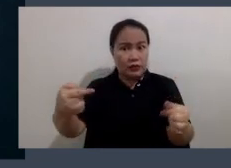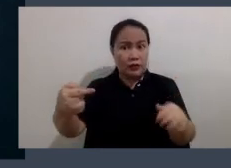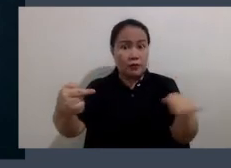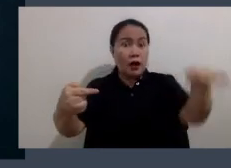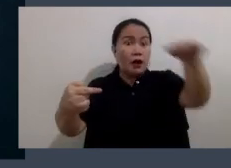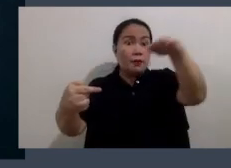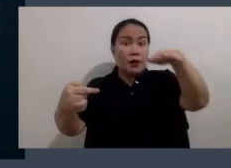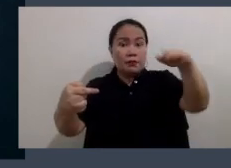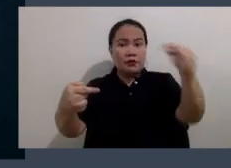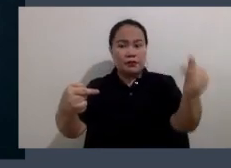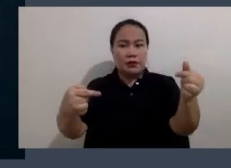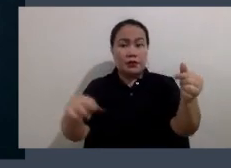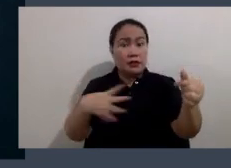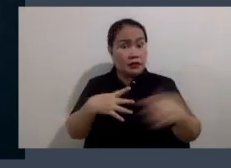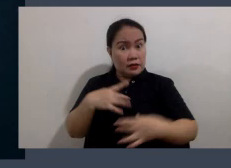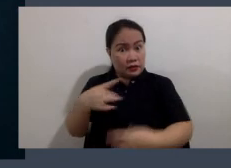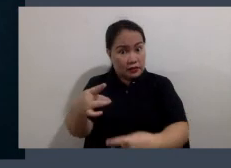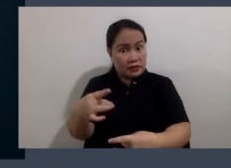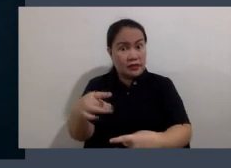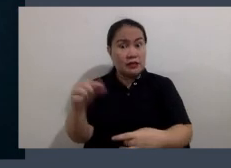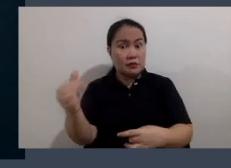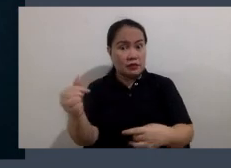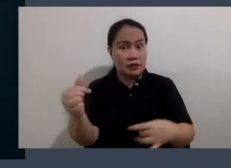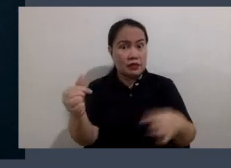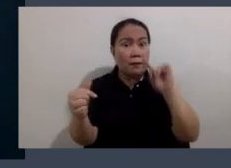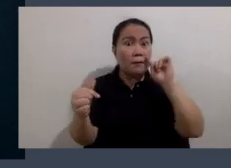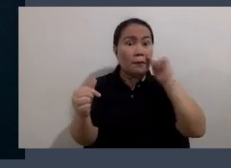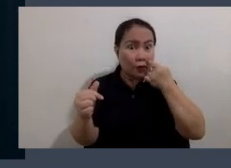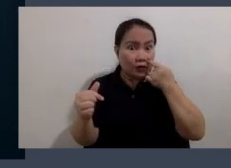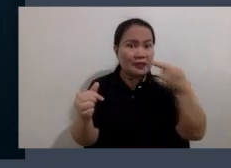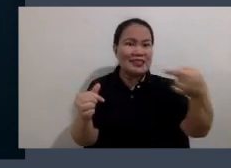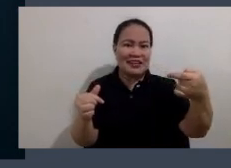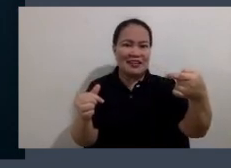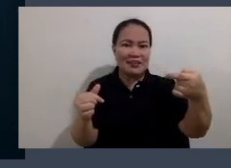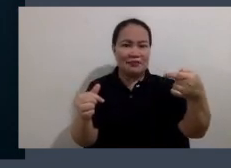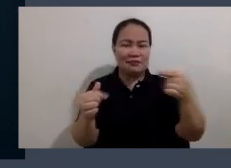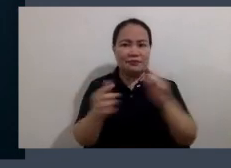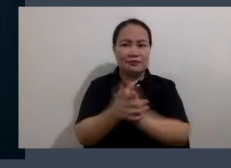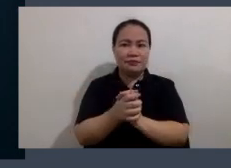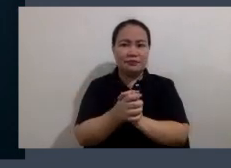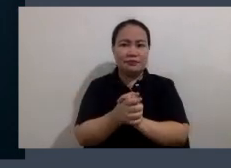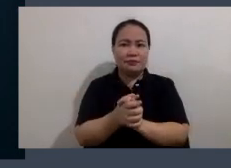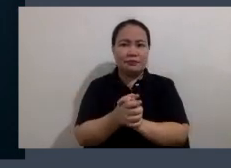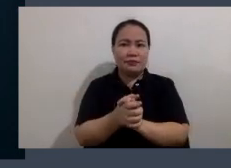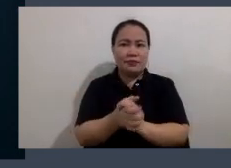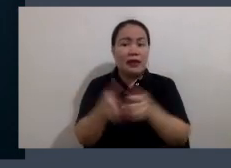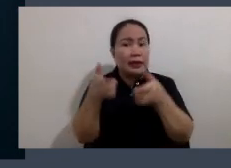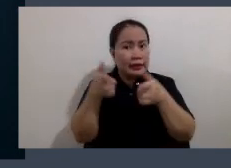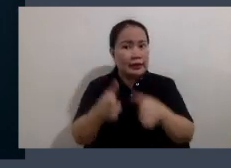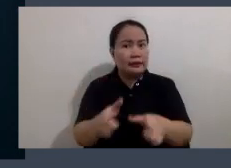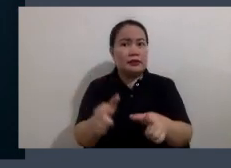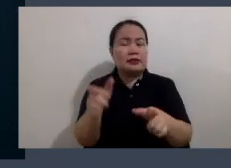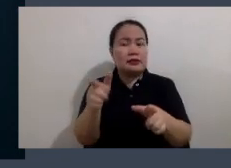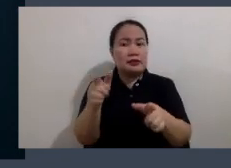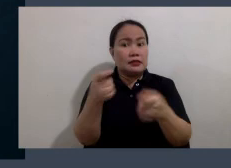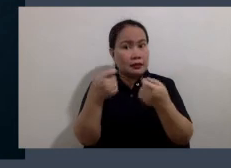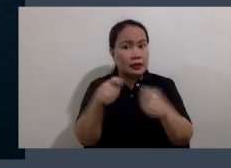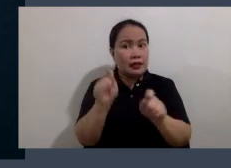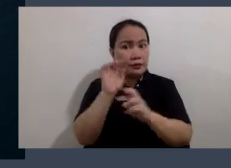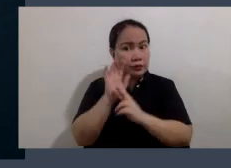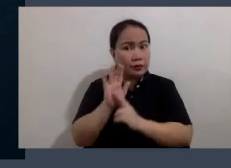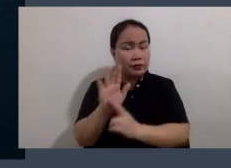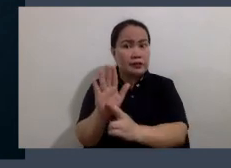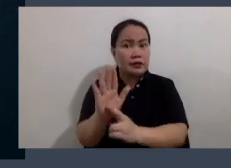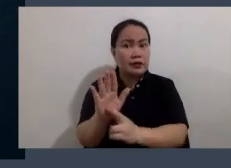positive. Interesting is positive. Boring is negative. Now, let us try to